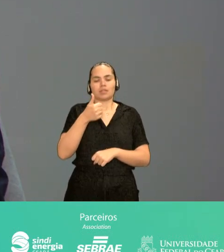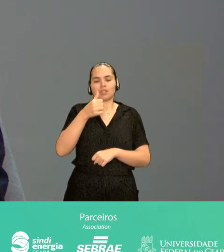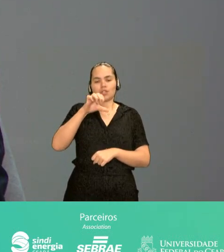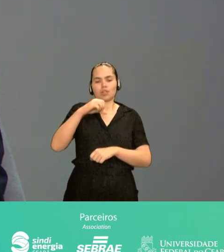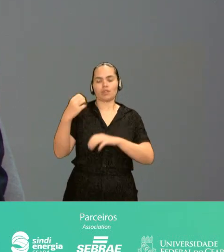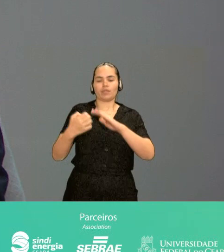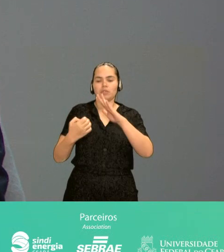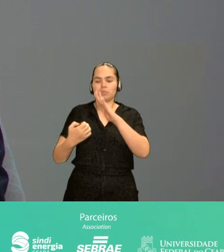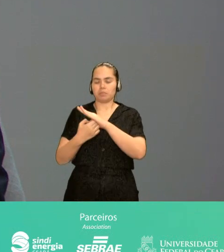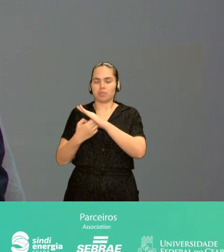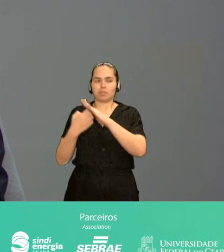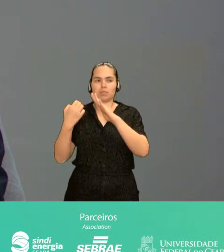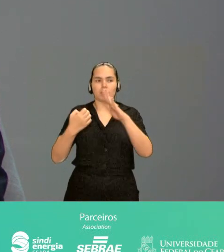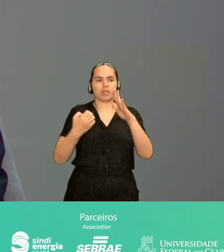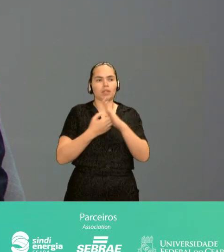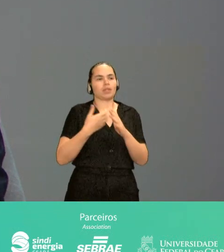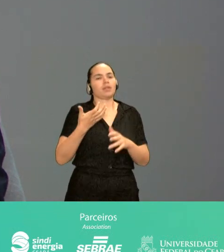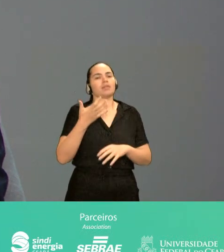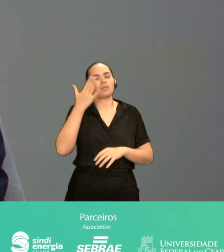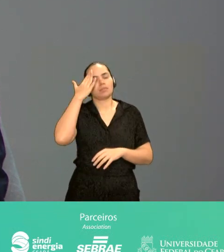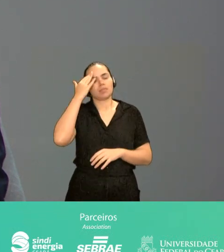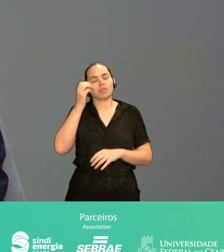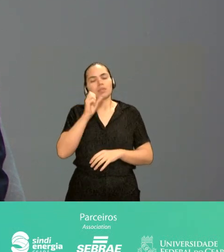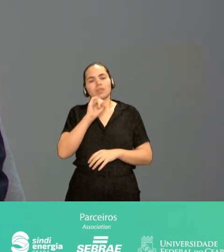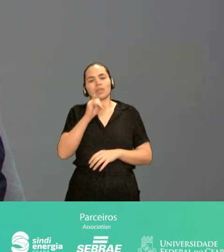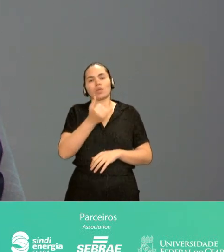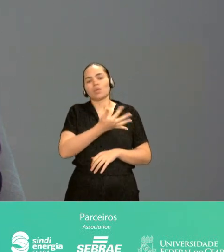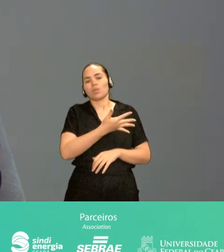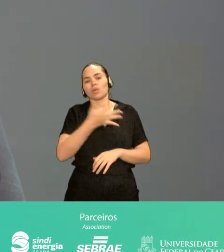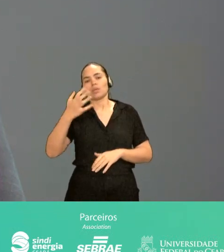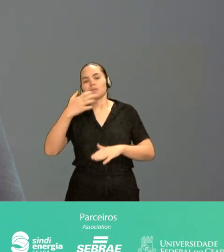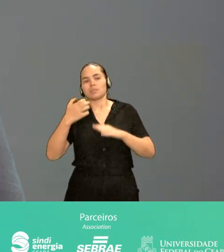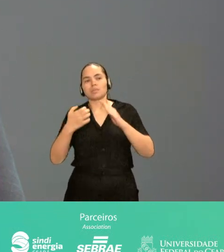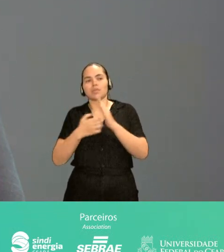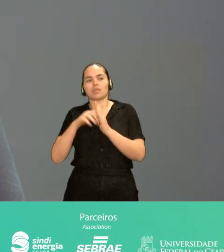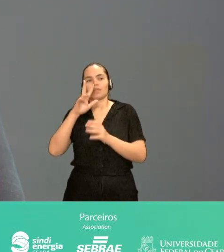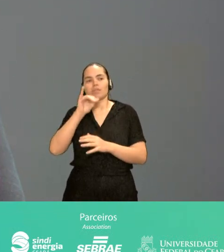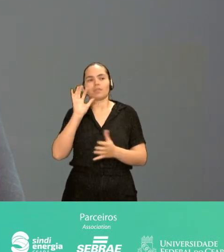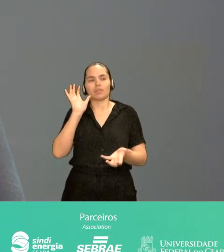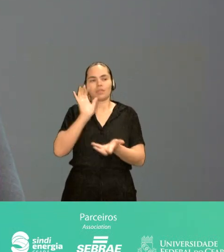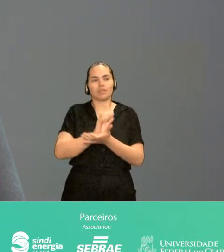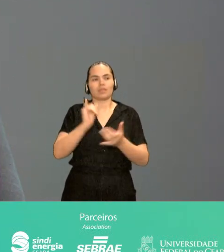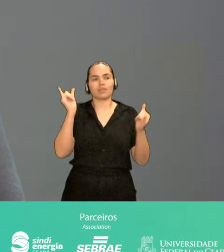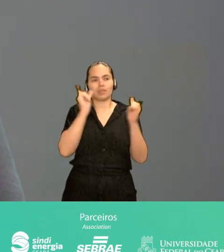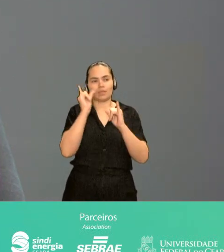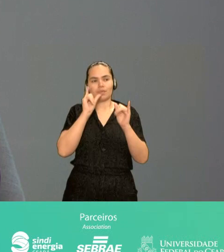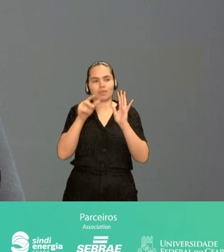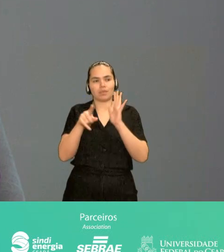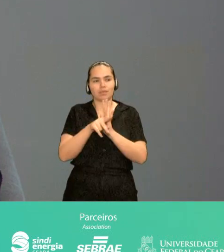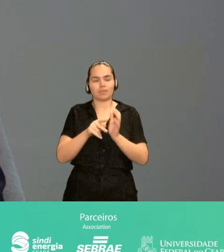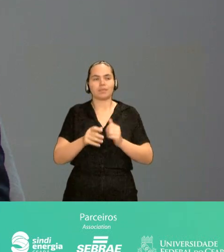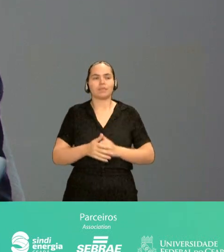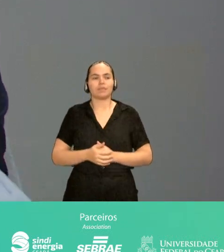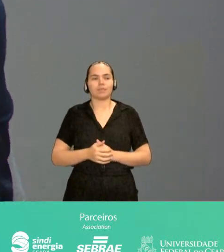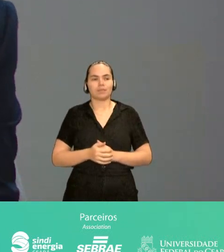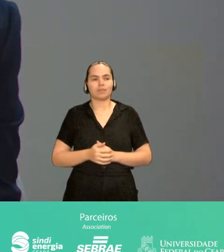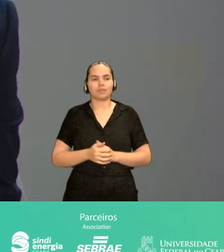many amongst those will feature electrolyzers from ThyssenKrupp? Well, I'm